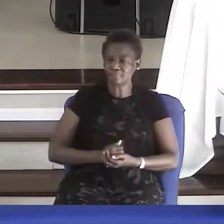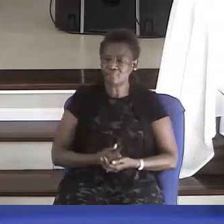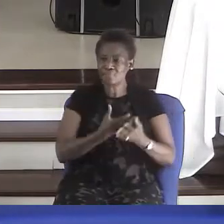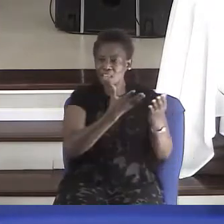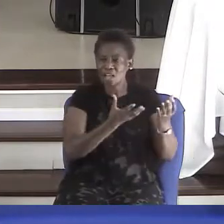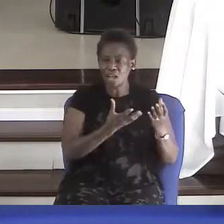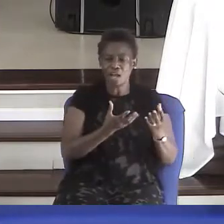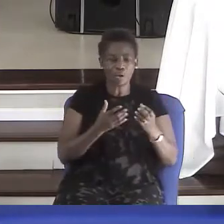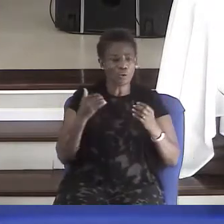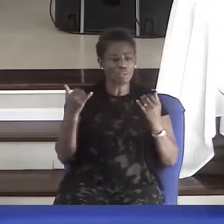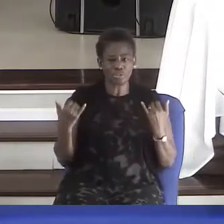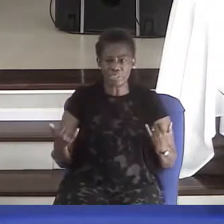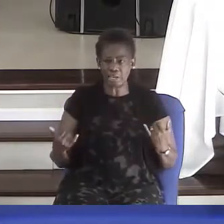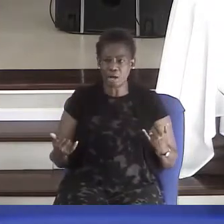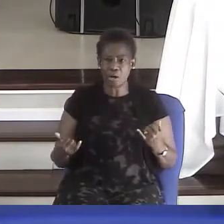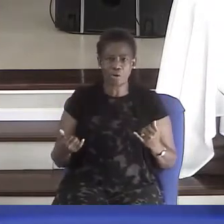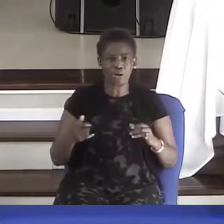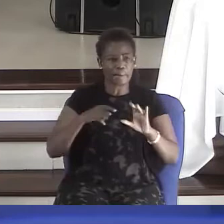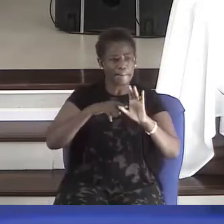surgery on that passage.